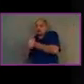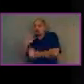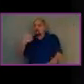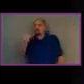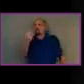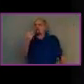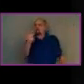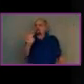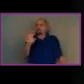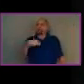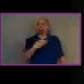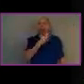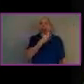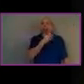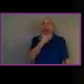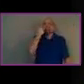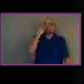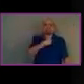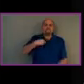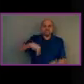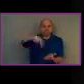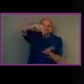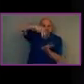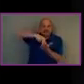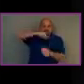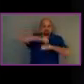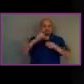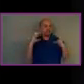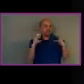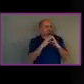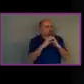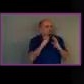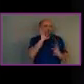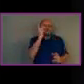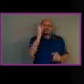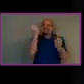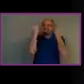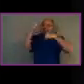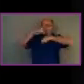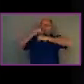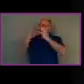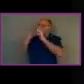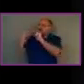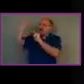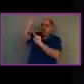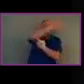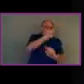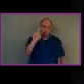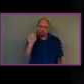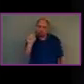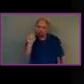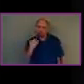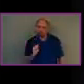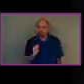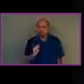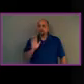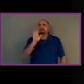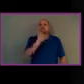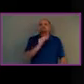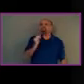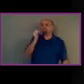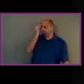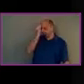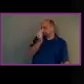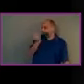were standing on one of the Trojan asteroids, would we see many of them around us? While these green dots look like